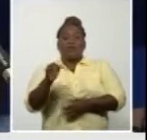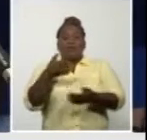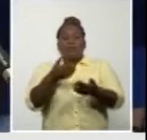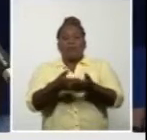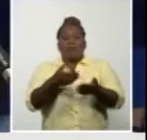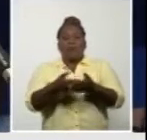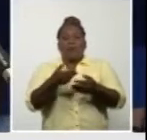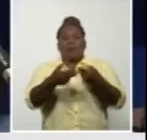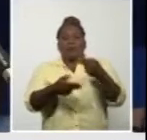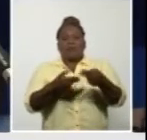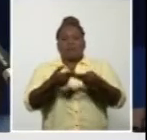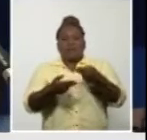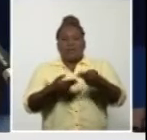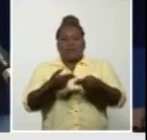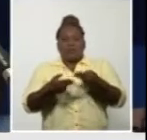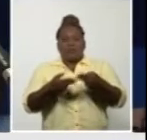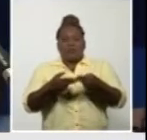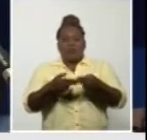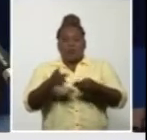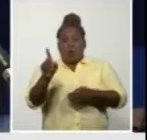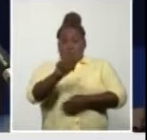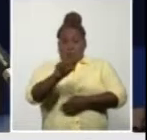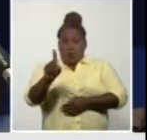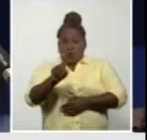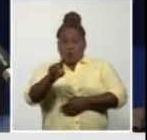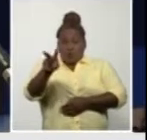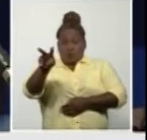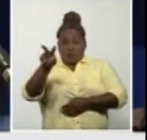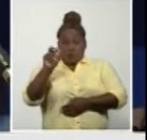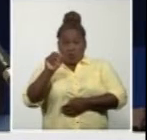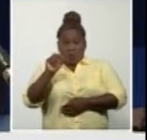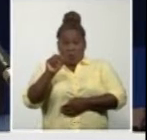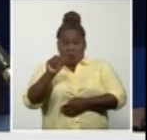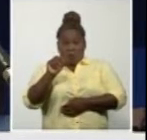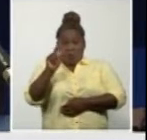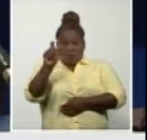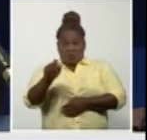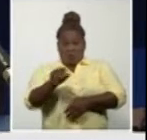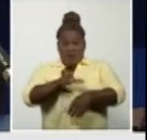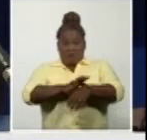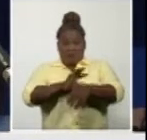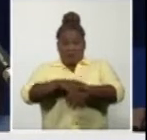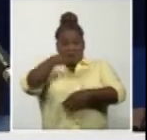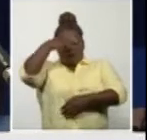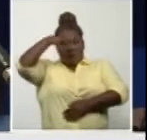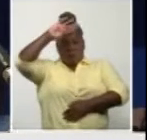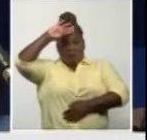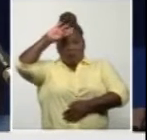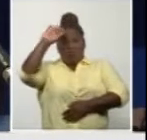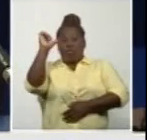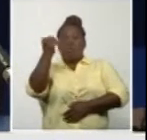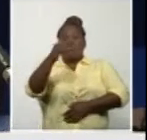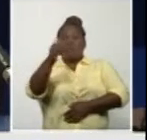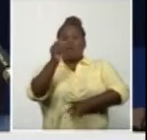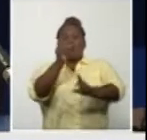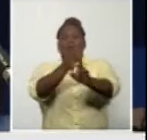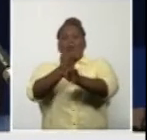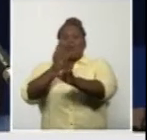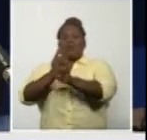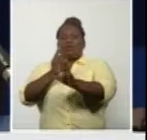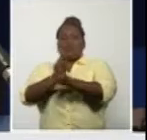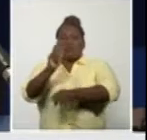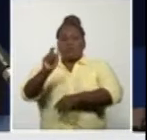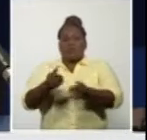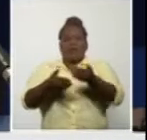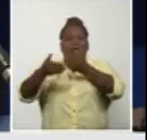already developed. And this represents 2% of the samples